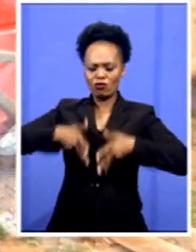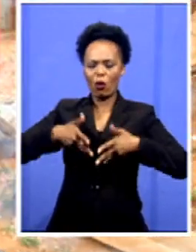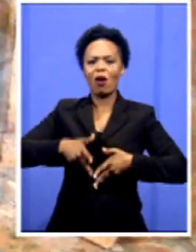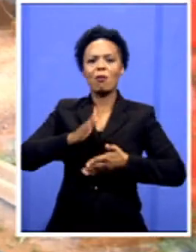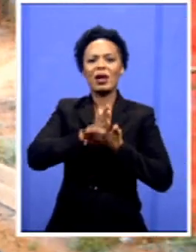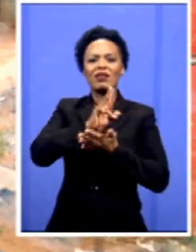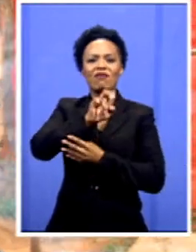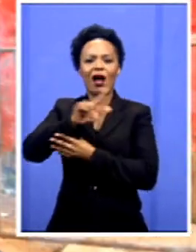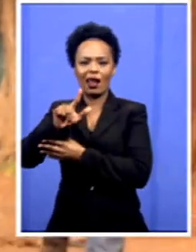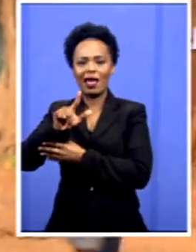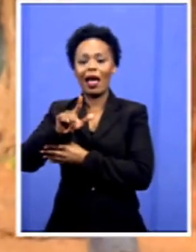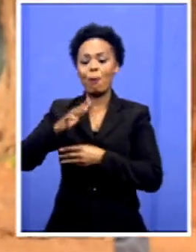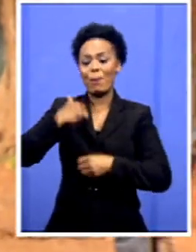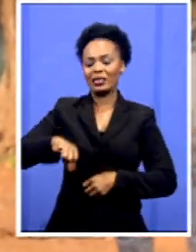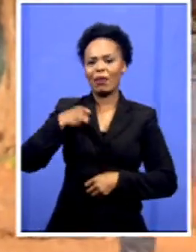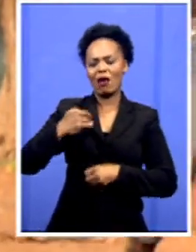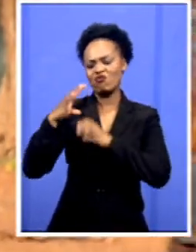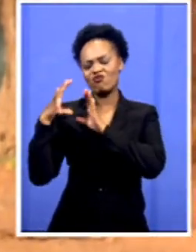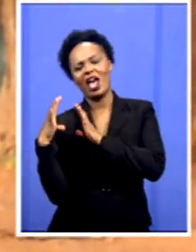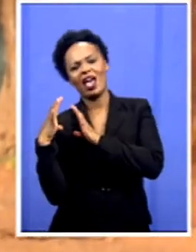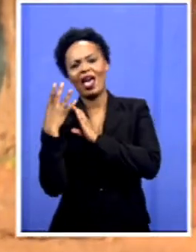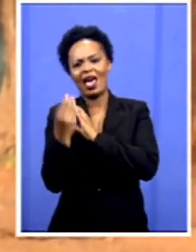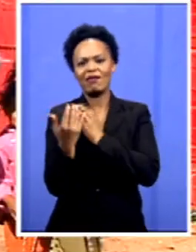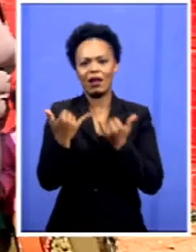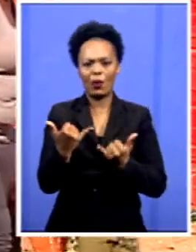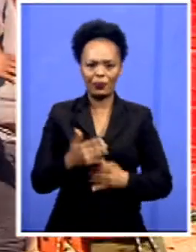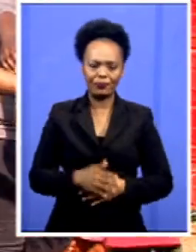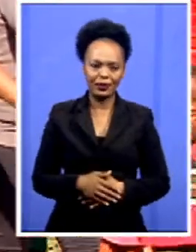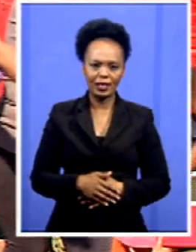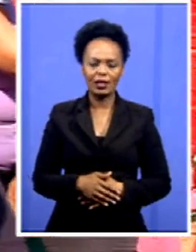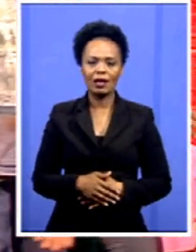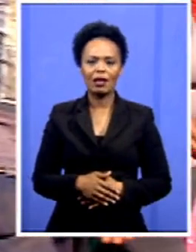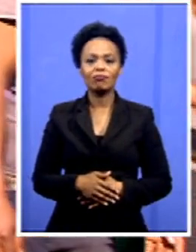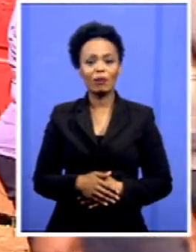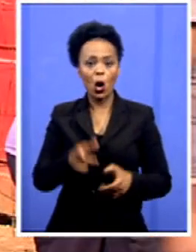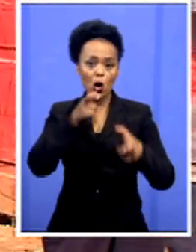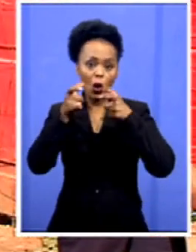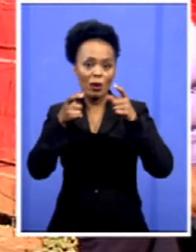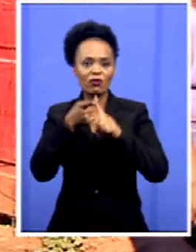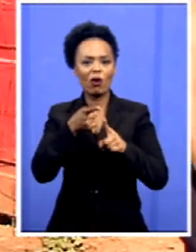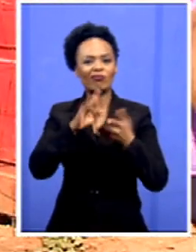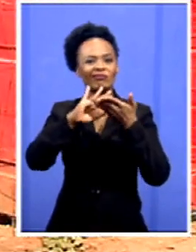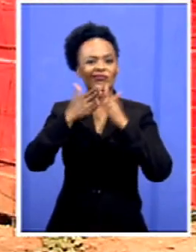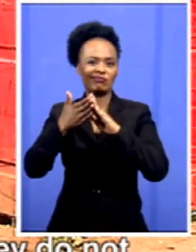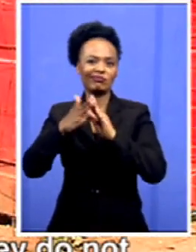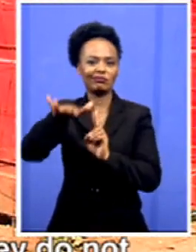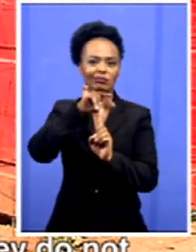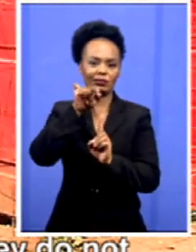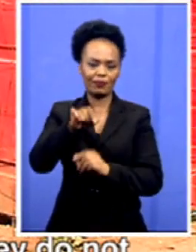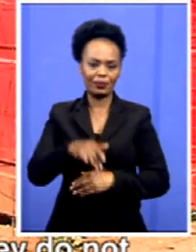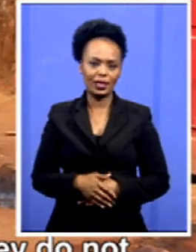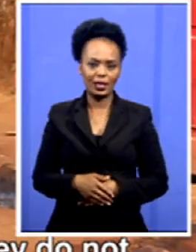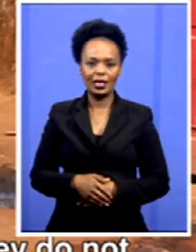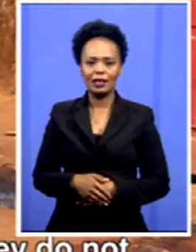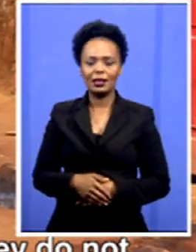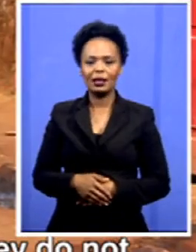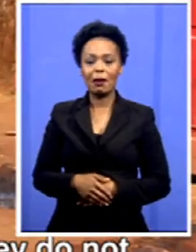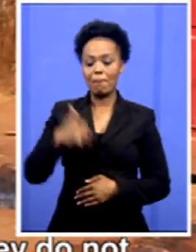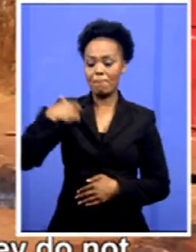pressure into the municipality. These are the views of the residents from Sicelo Shixeka. Masipala wa